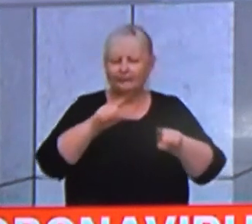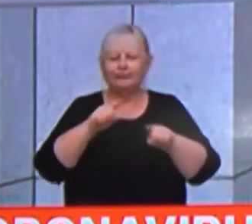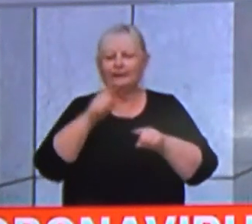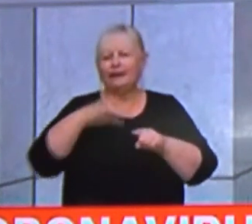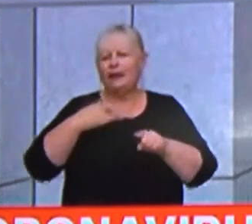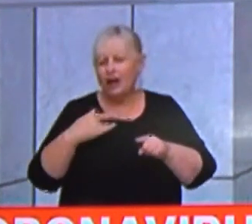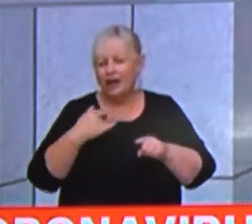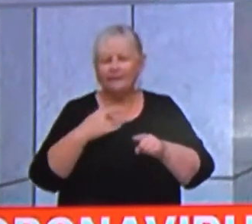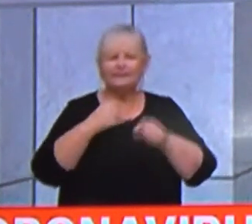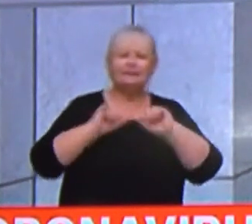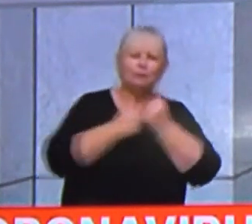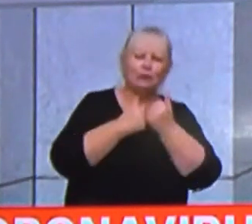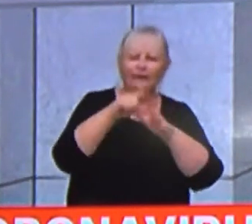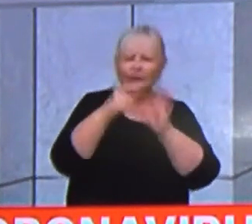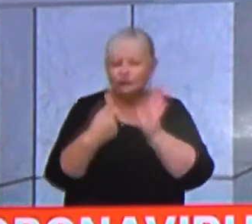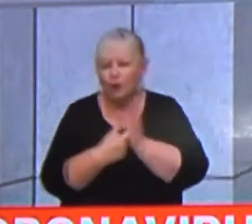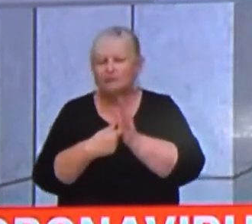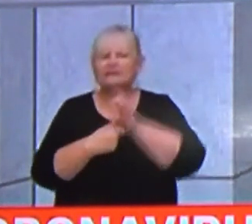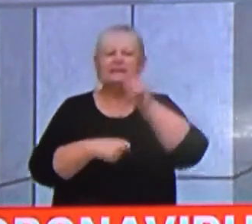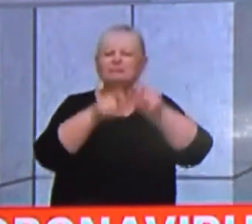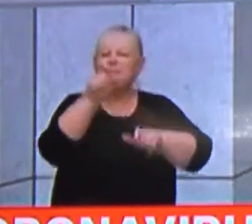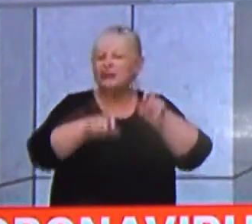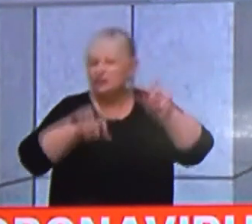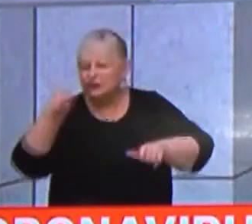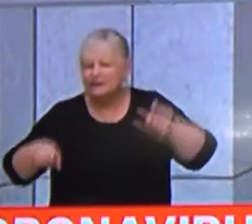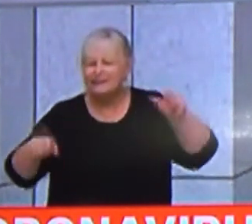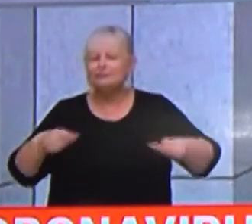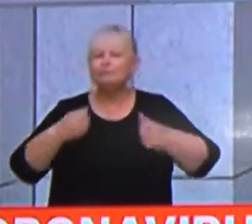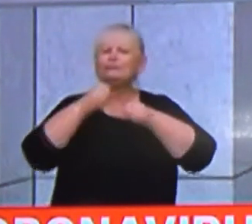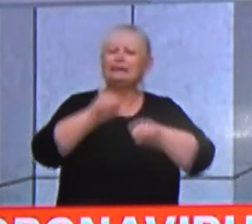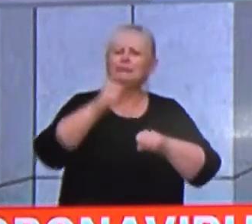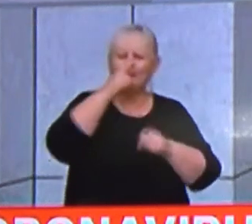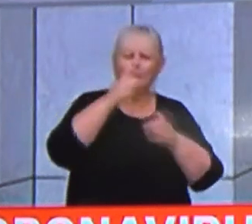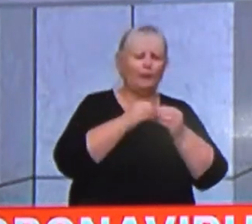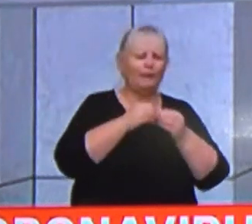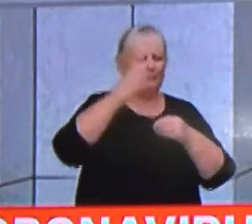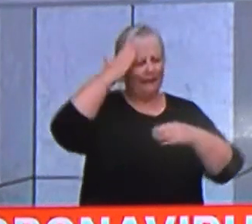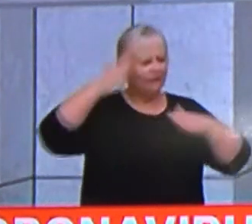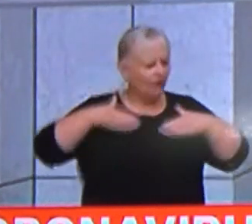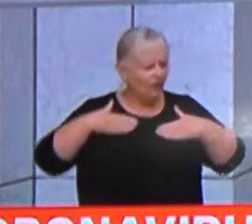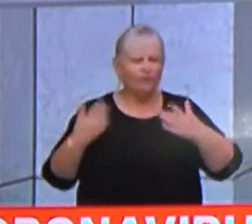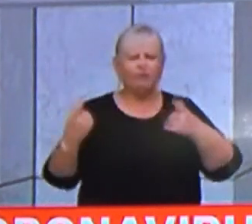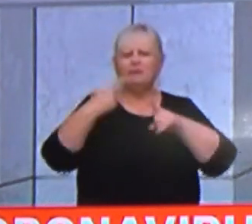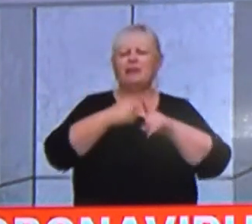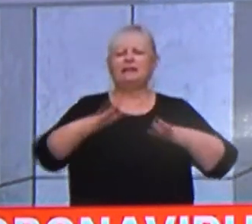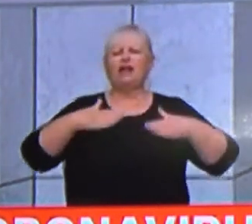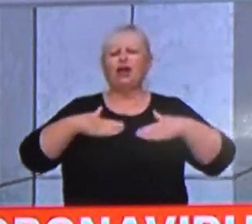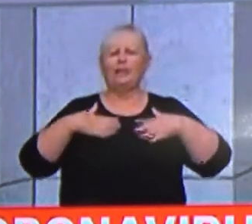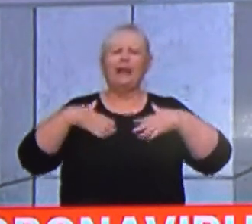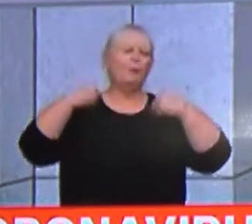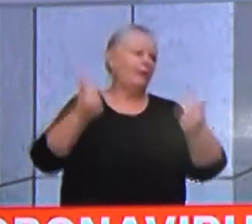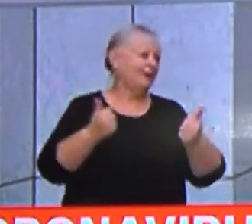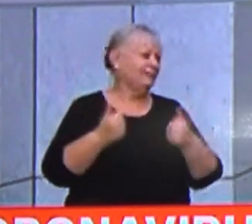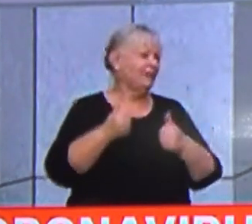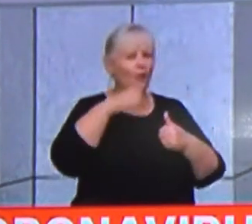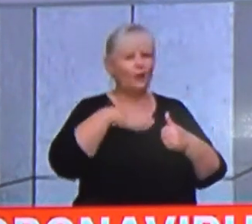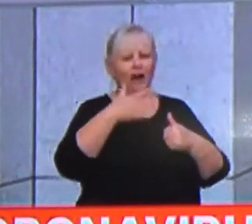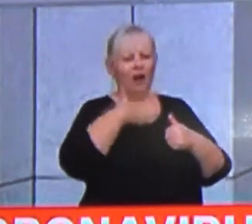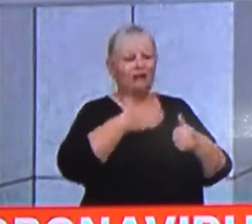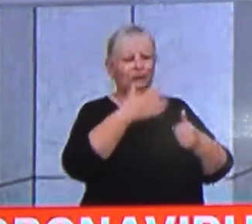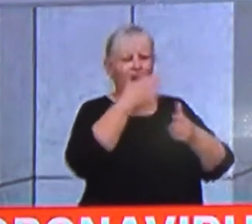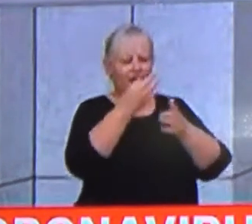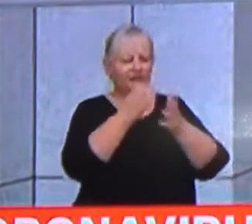together. Counselling and support services, $10 million for Beyond Blue, $14.5 million for Lifeline